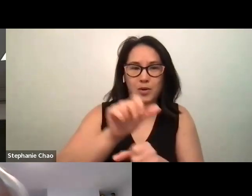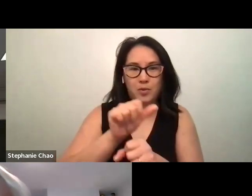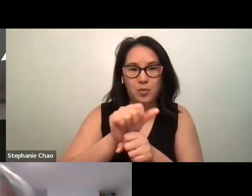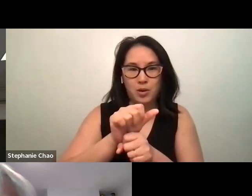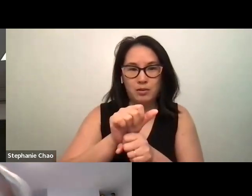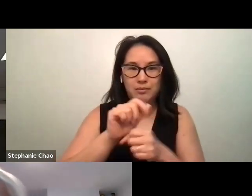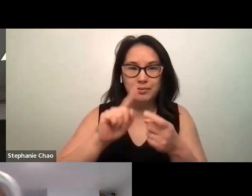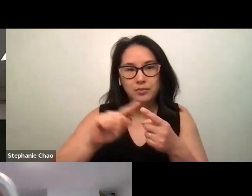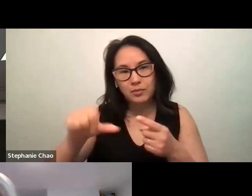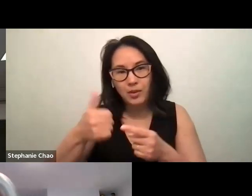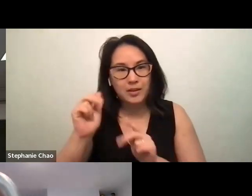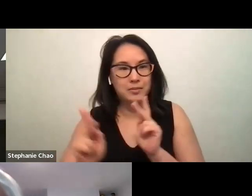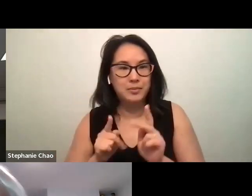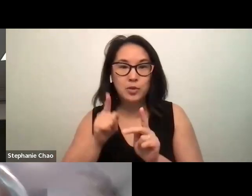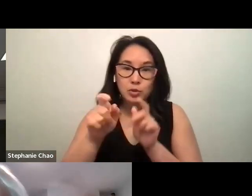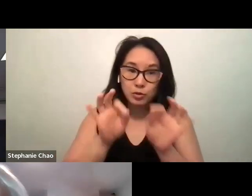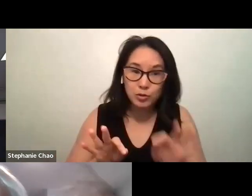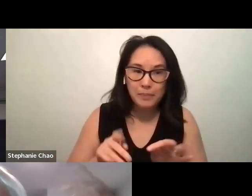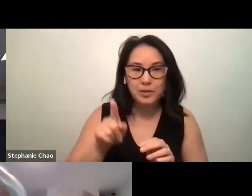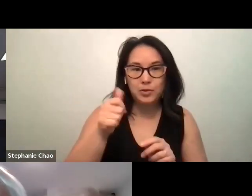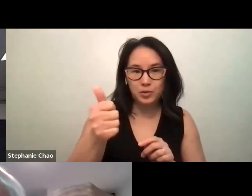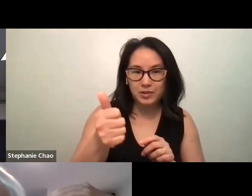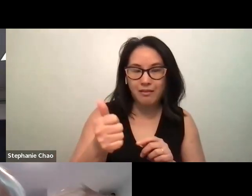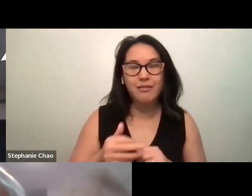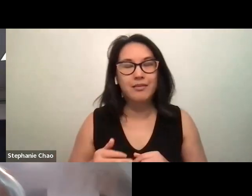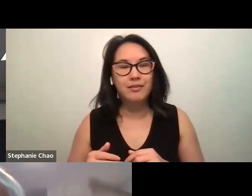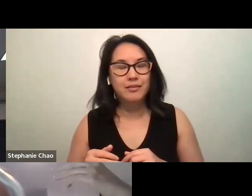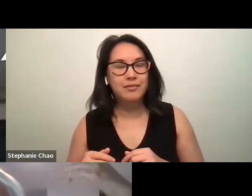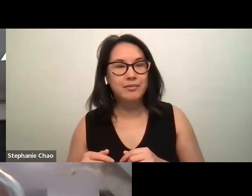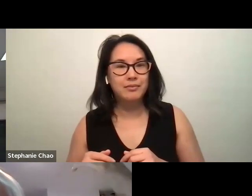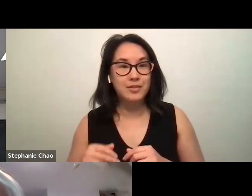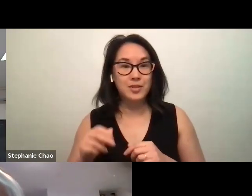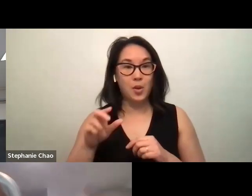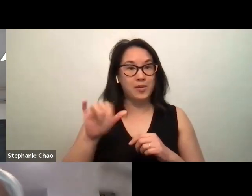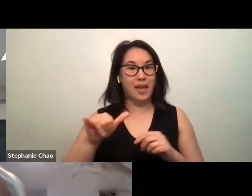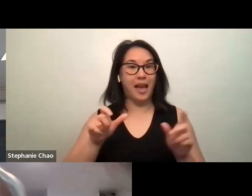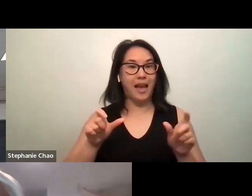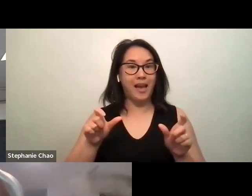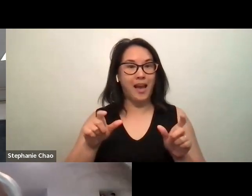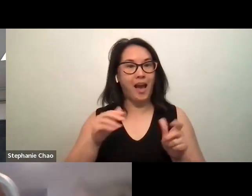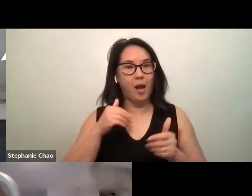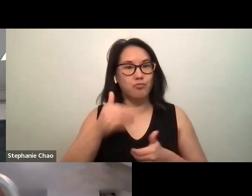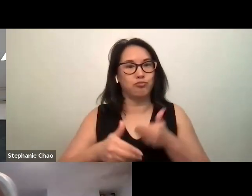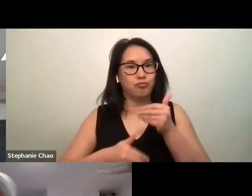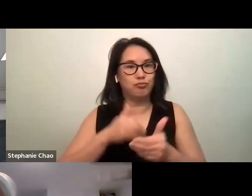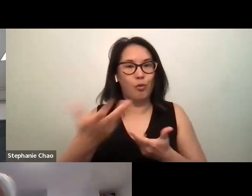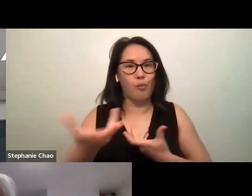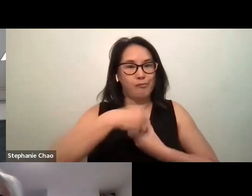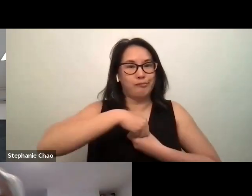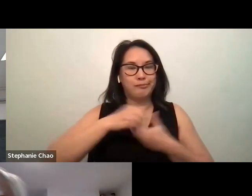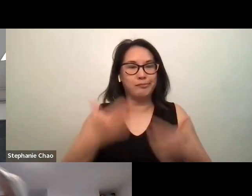other people, you describe it to yourself. So, you know, that impulse, that procedure is already in your